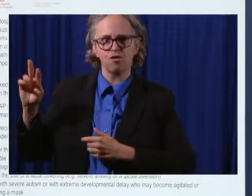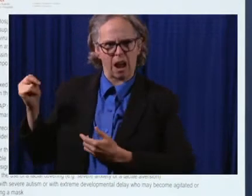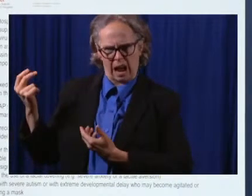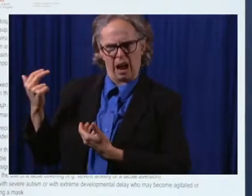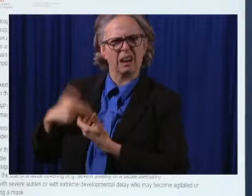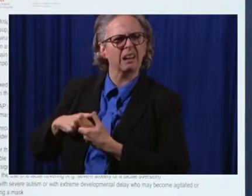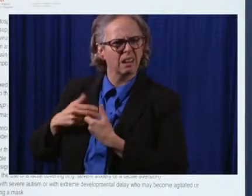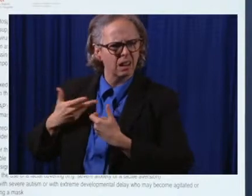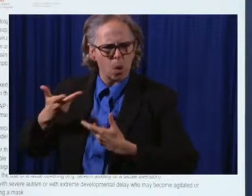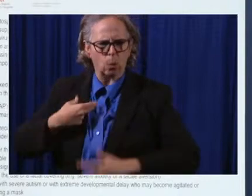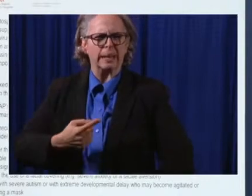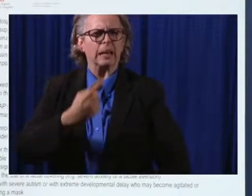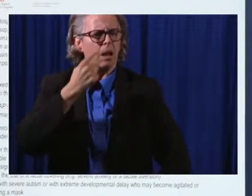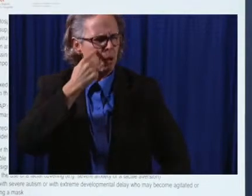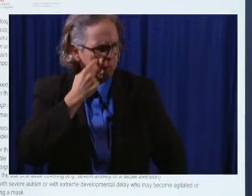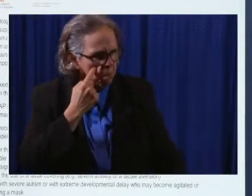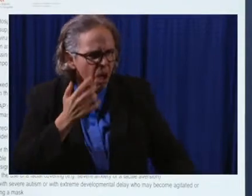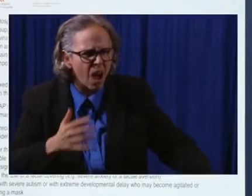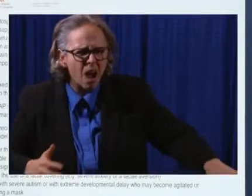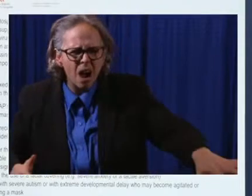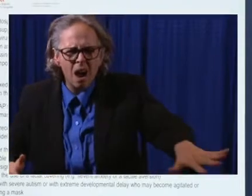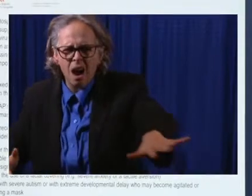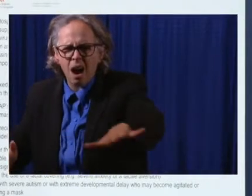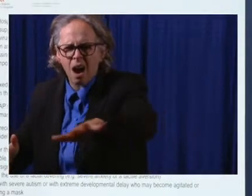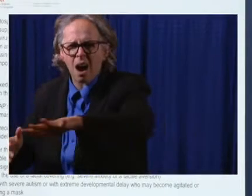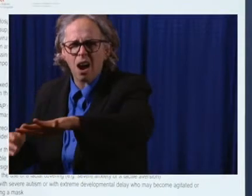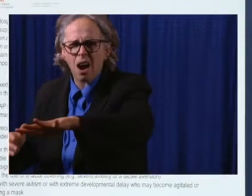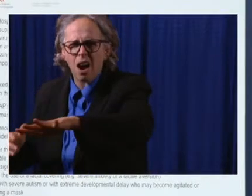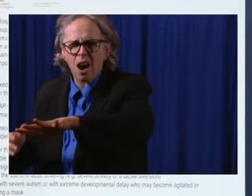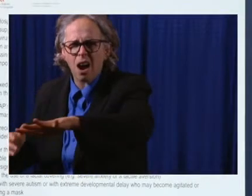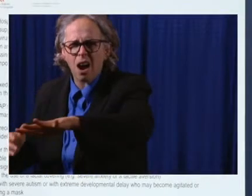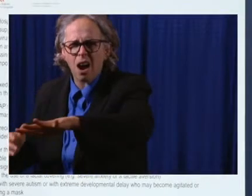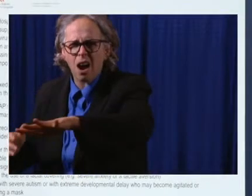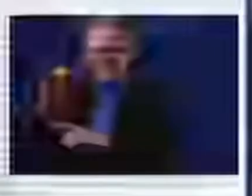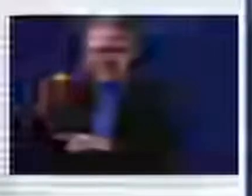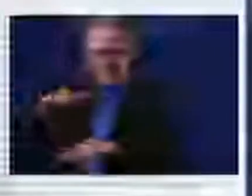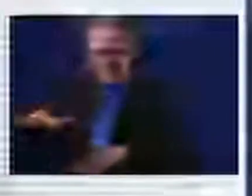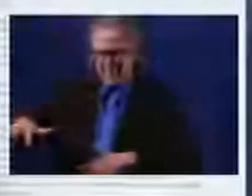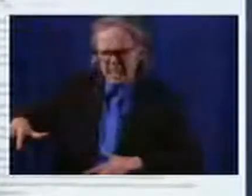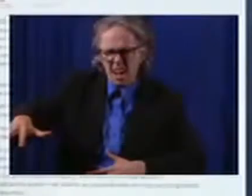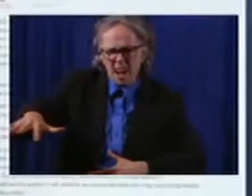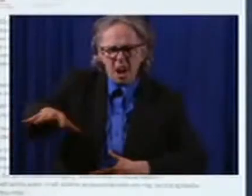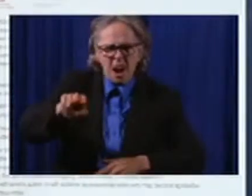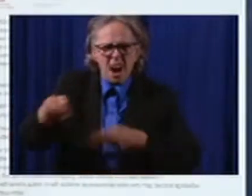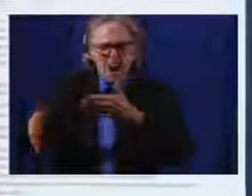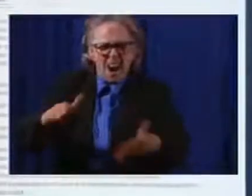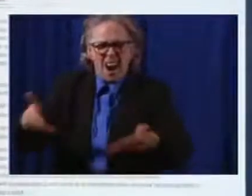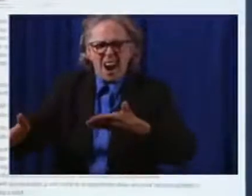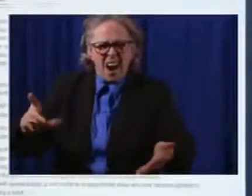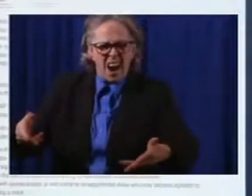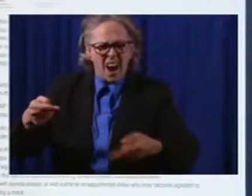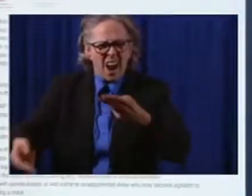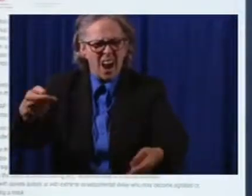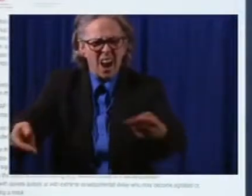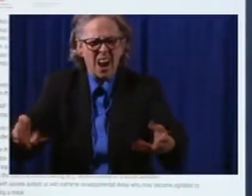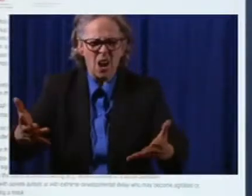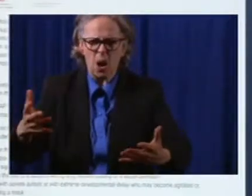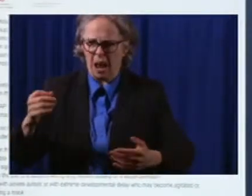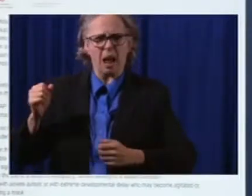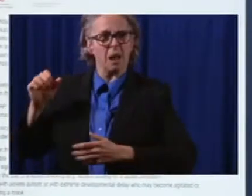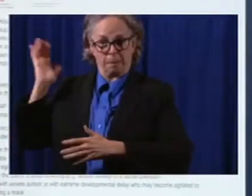I'm an old former county prosecuting attorney. I've been to a lot of crime scenes, but I've never seen